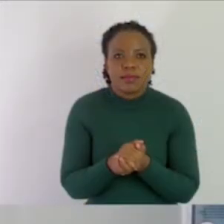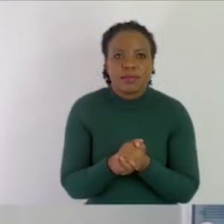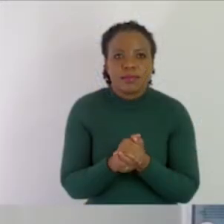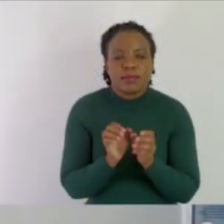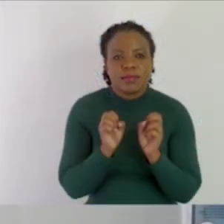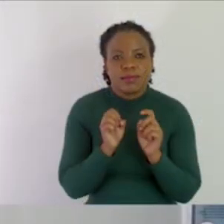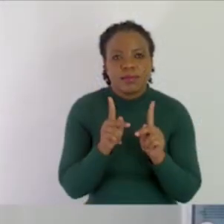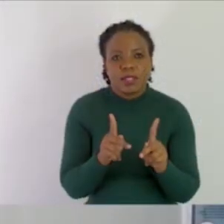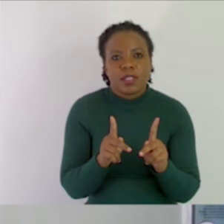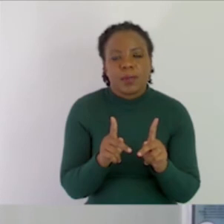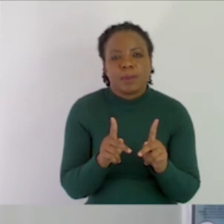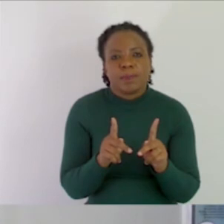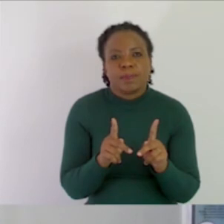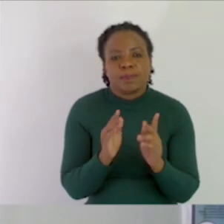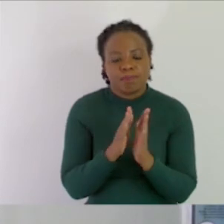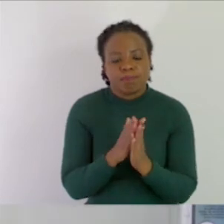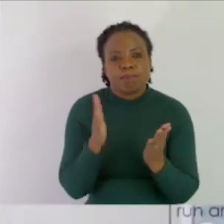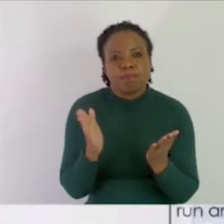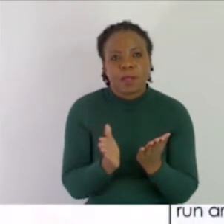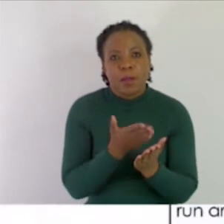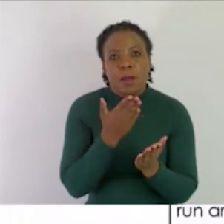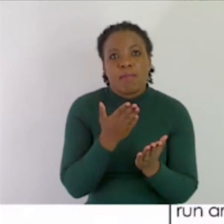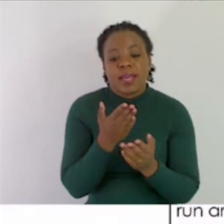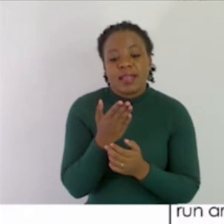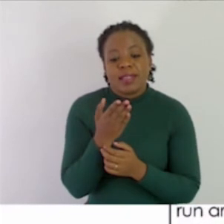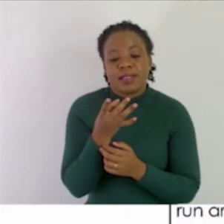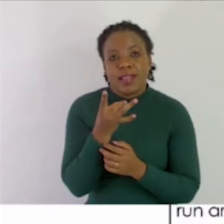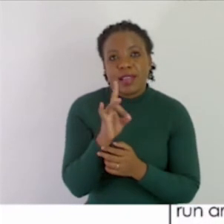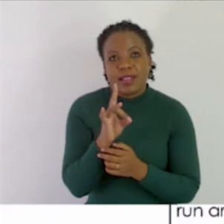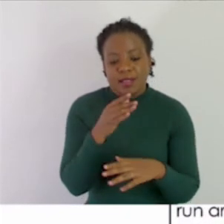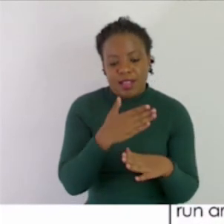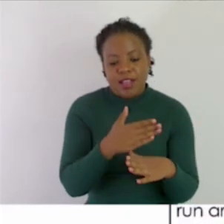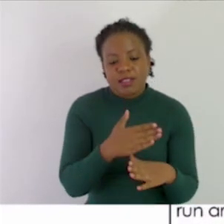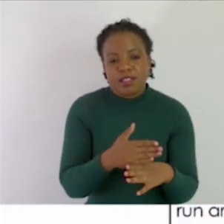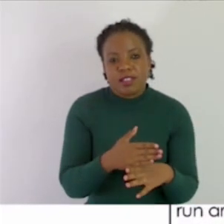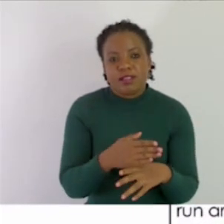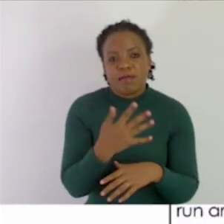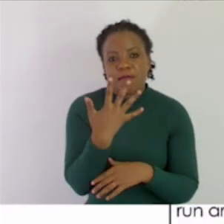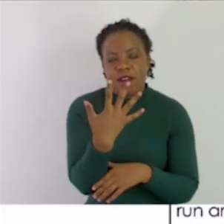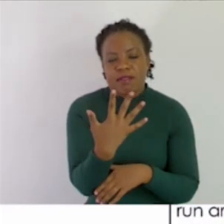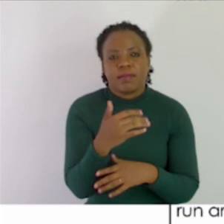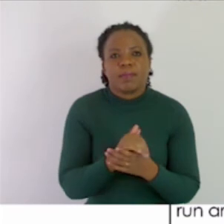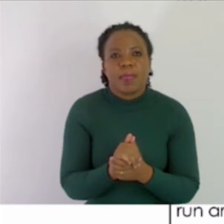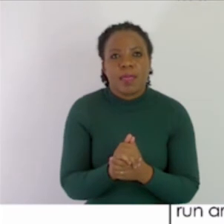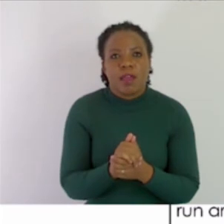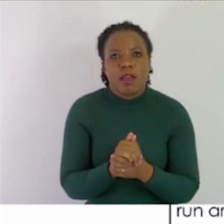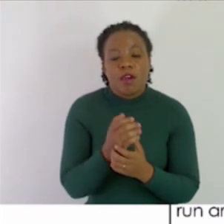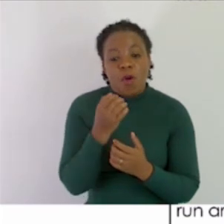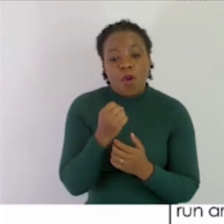Let's turn our books on page 8, activity 5. There, we are having